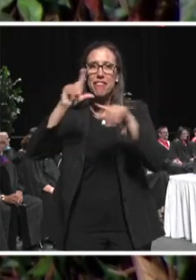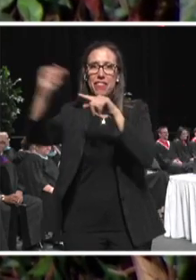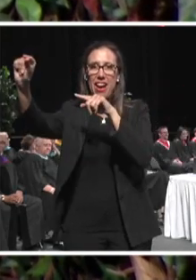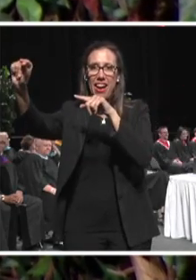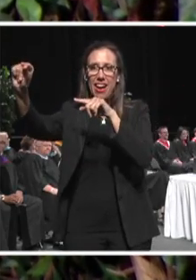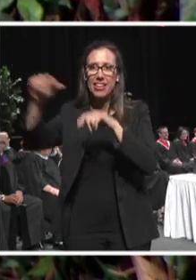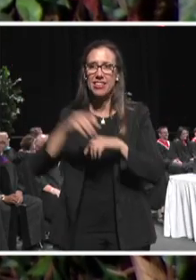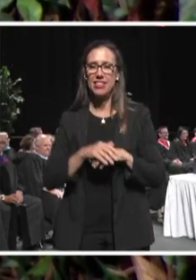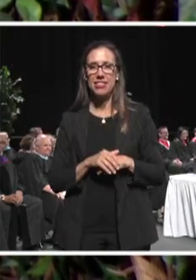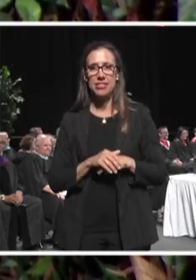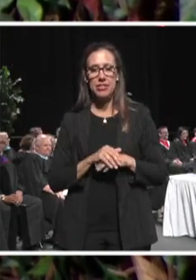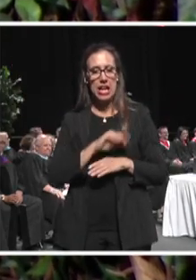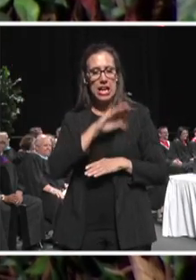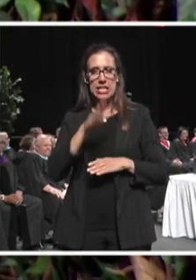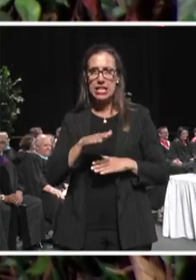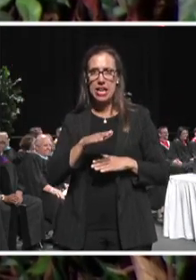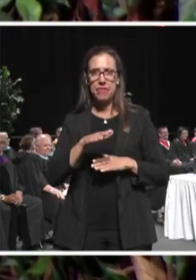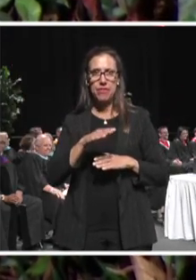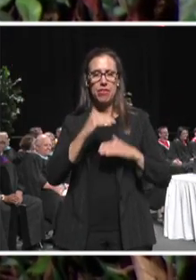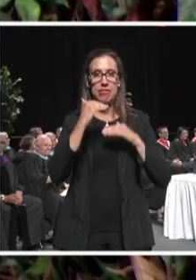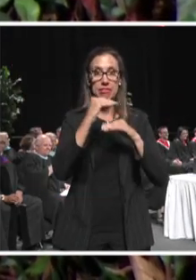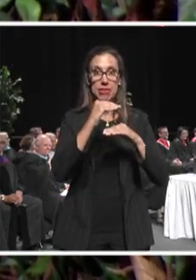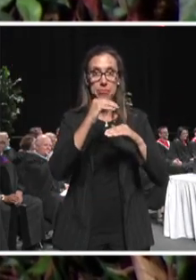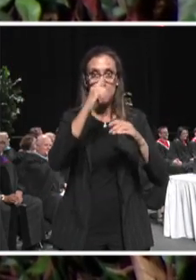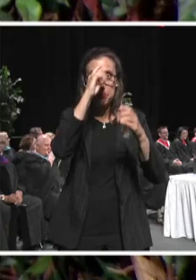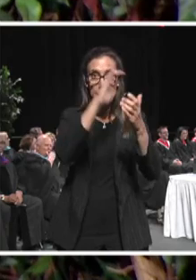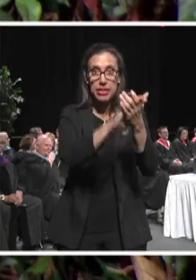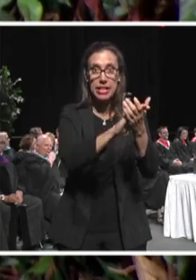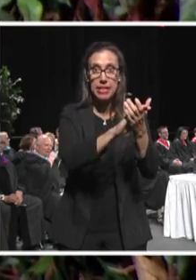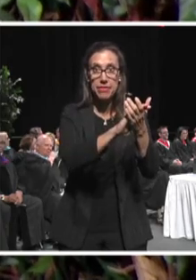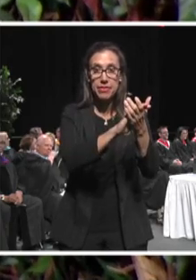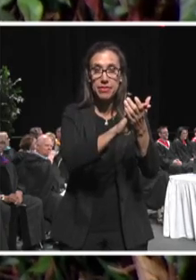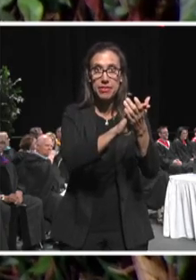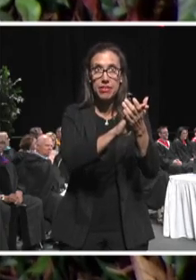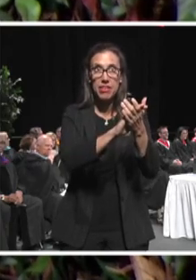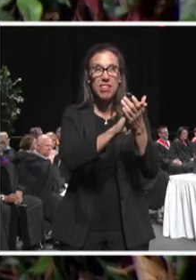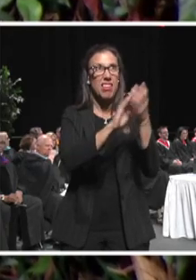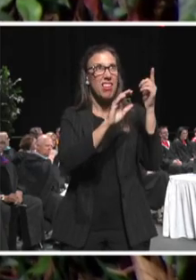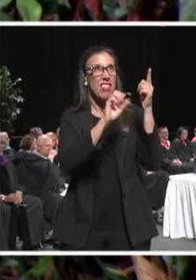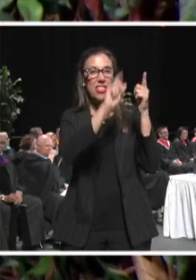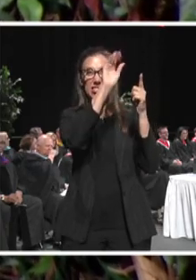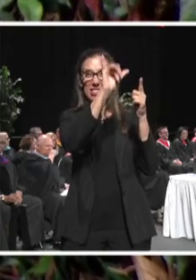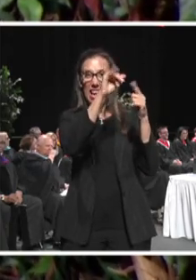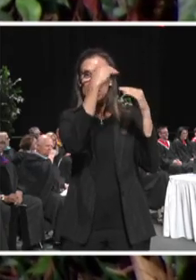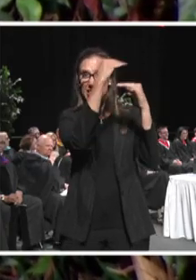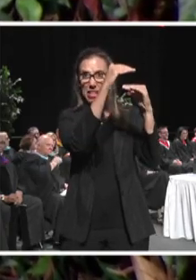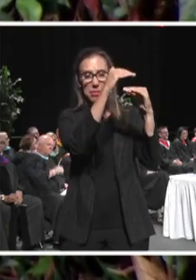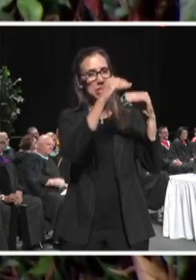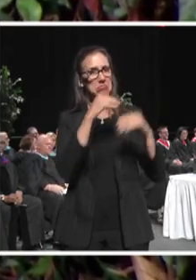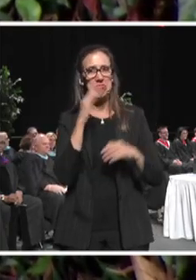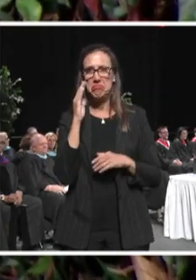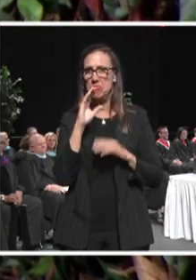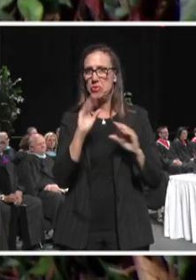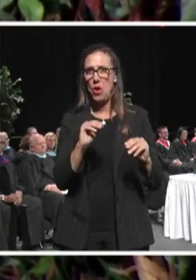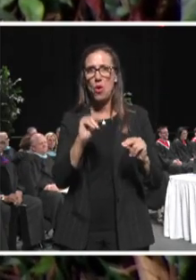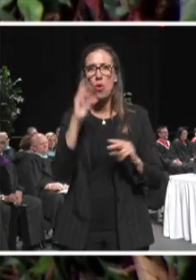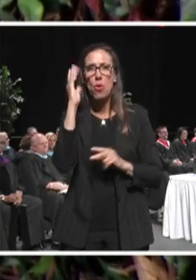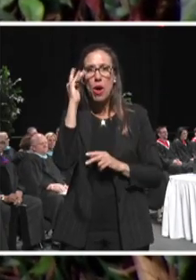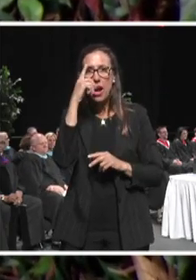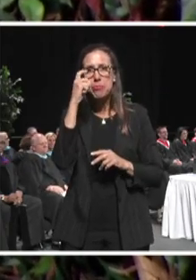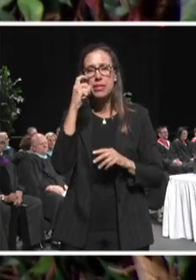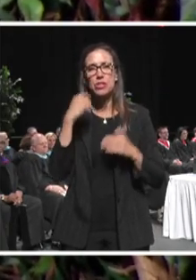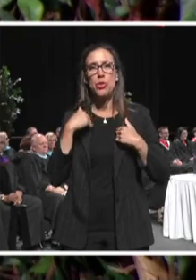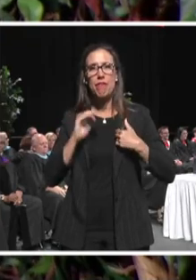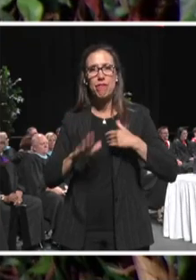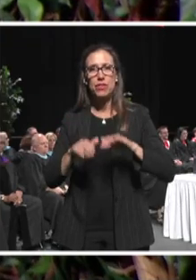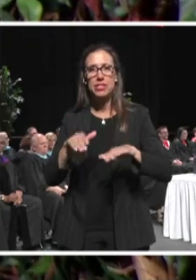must never restrict your belief that the sky will be the limit when there are footsteps on the moon.